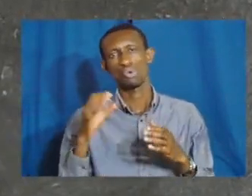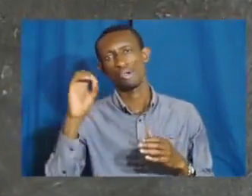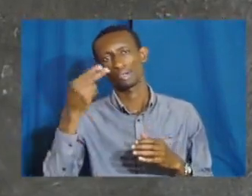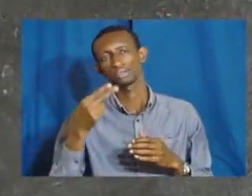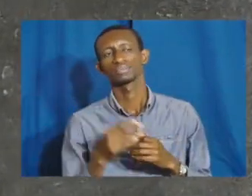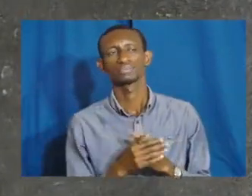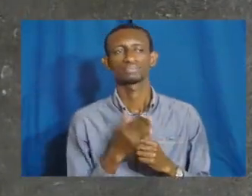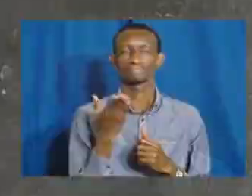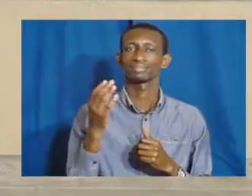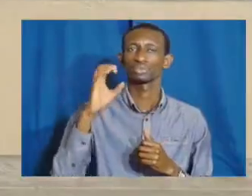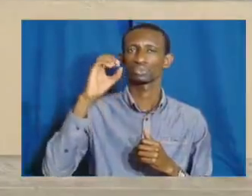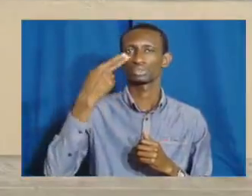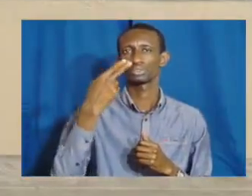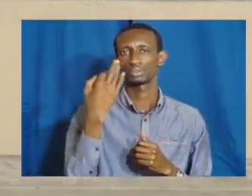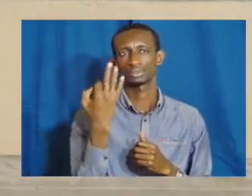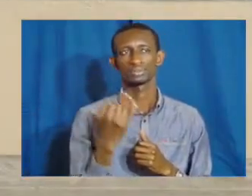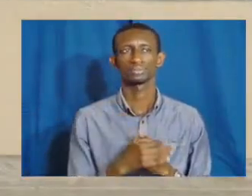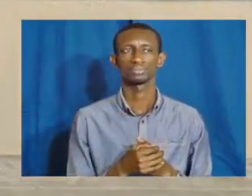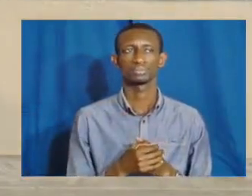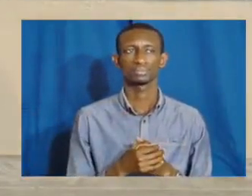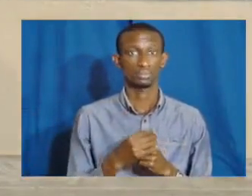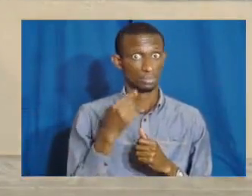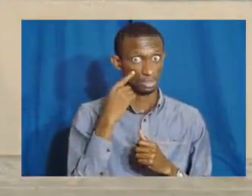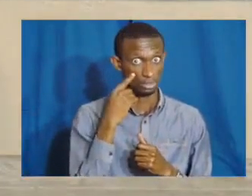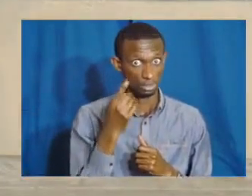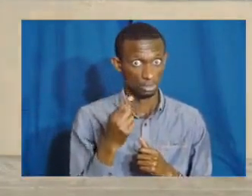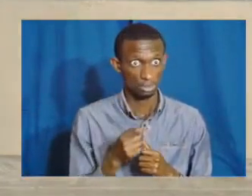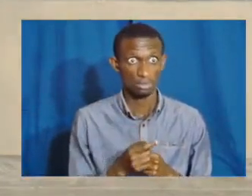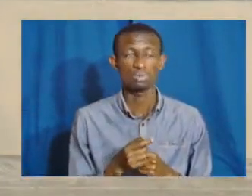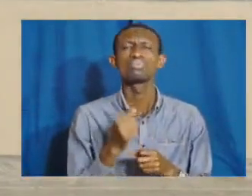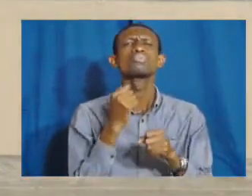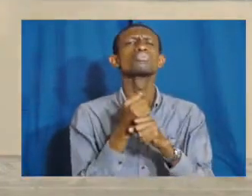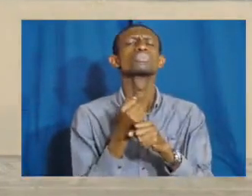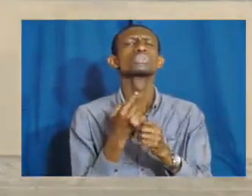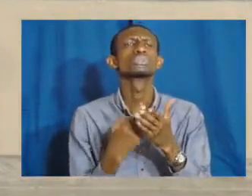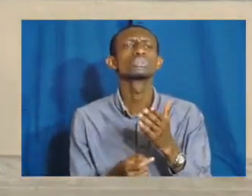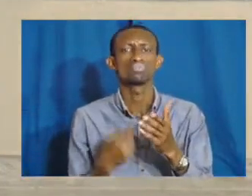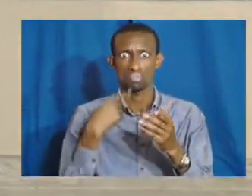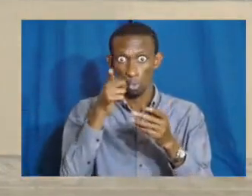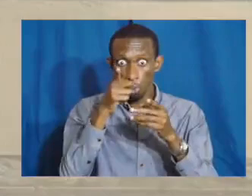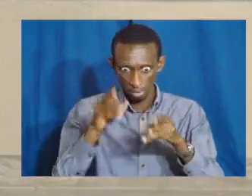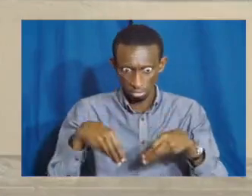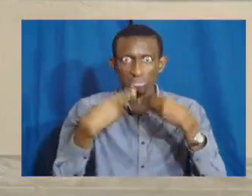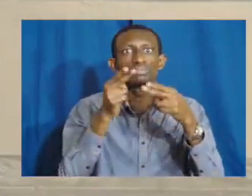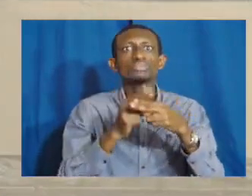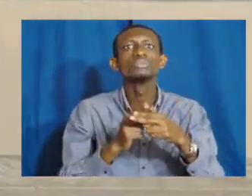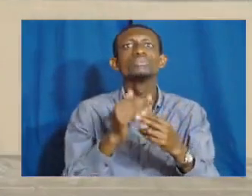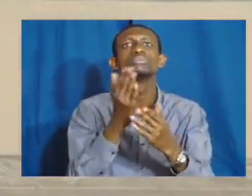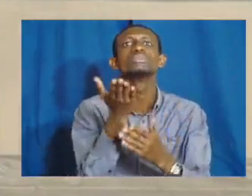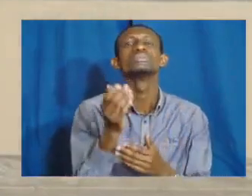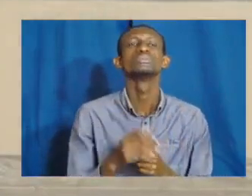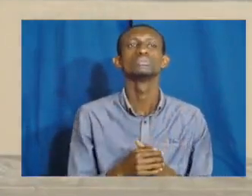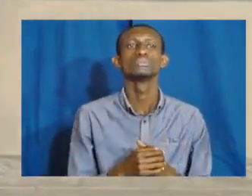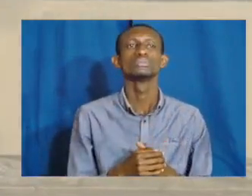OH. This is CH3. Still, what you need to do is to name the number, the carbon